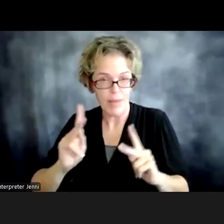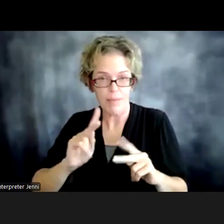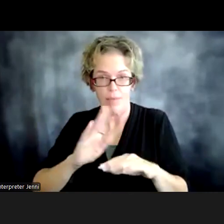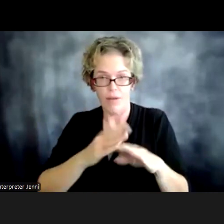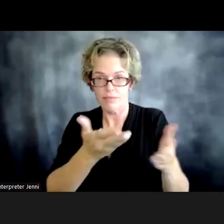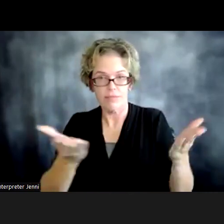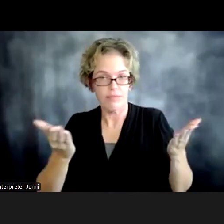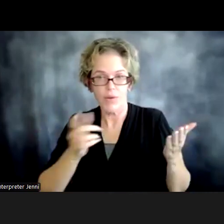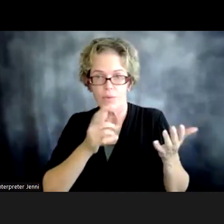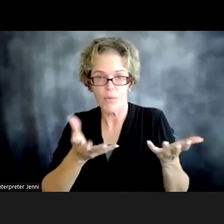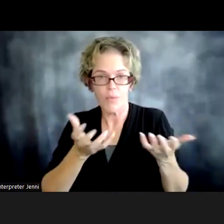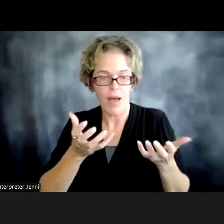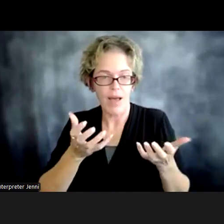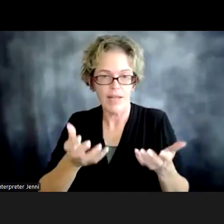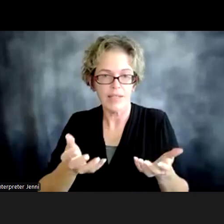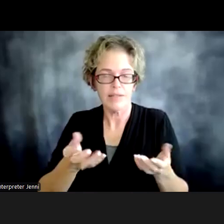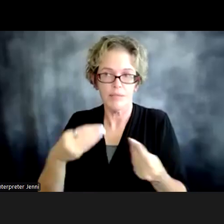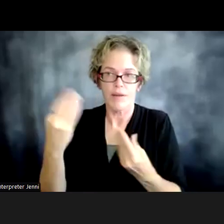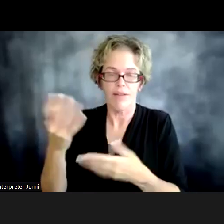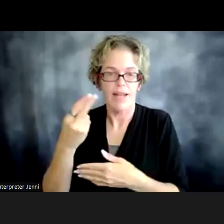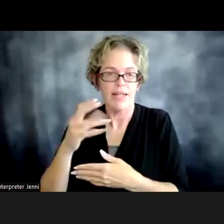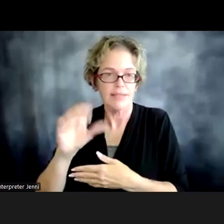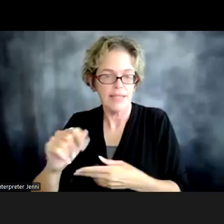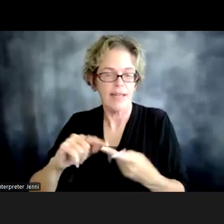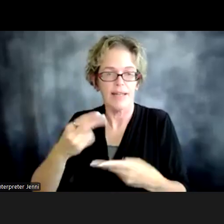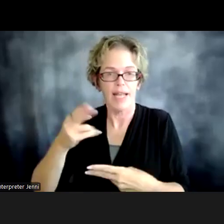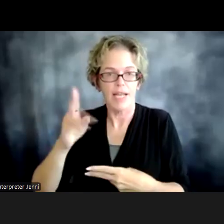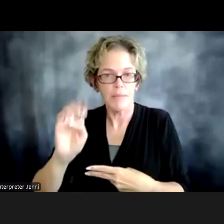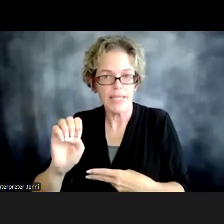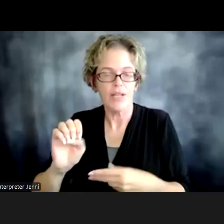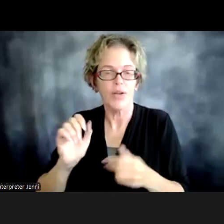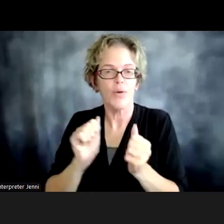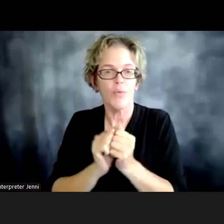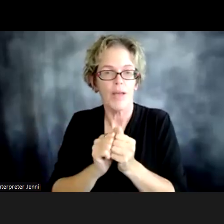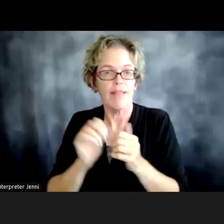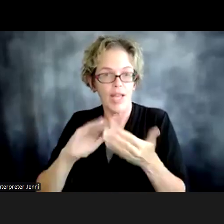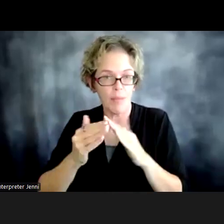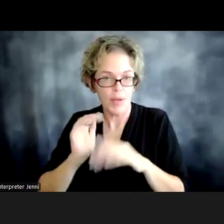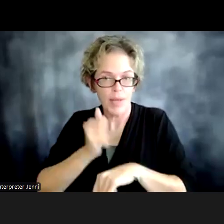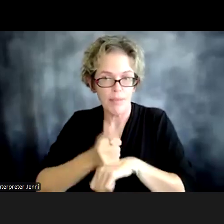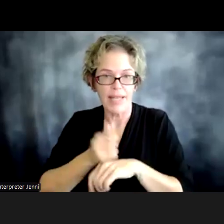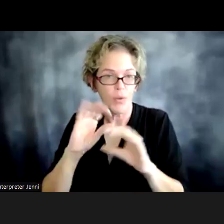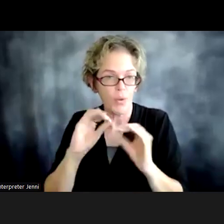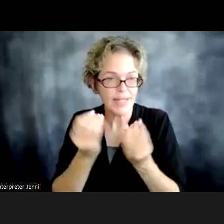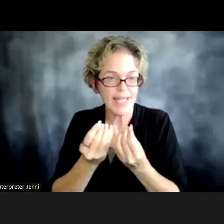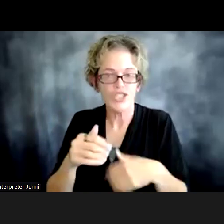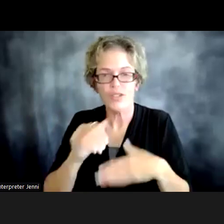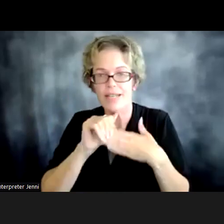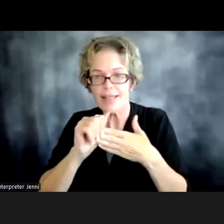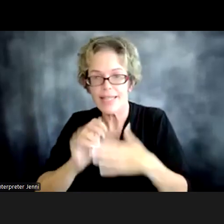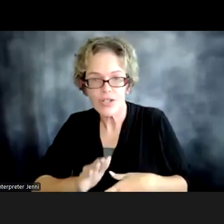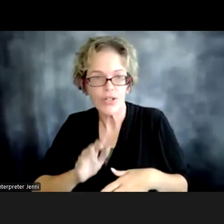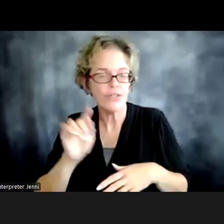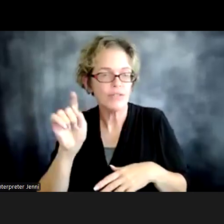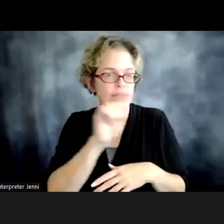who would like to provide the Healthcare Authority and Health Benefit Exchange with community-based organizations or leaders,